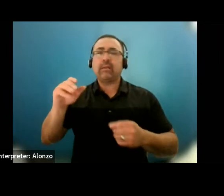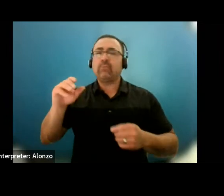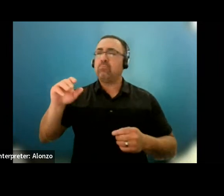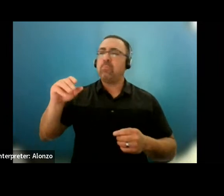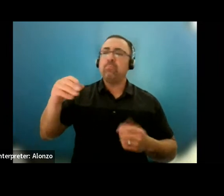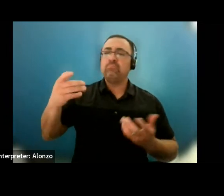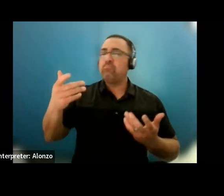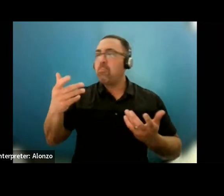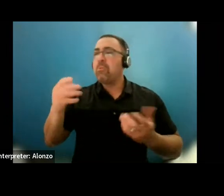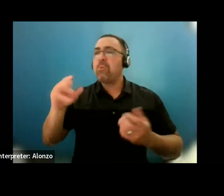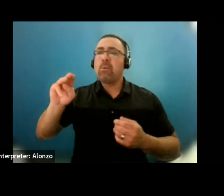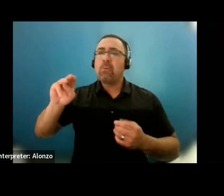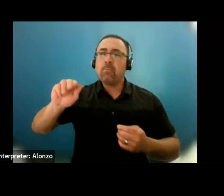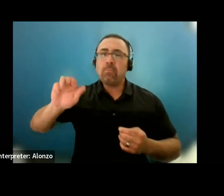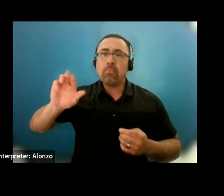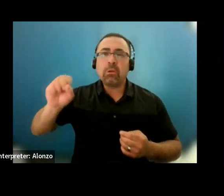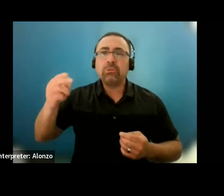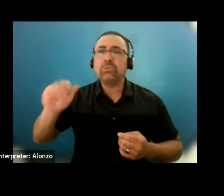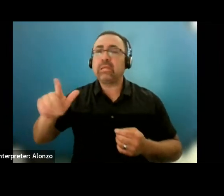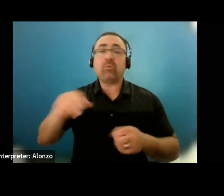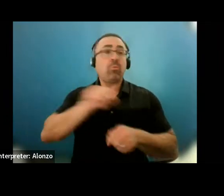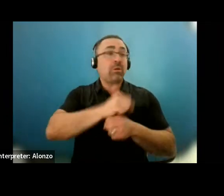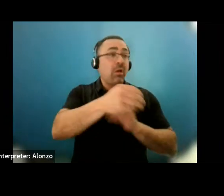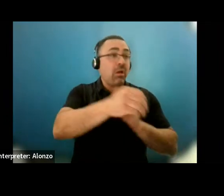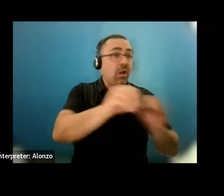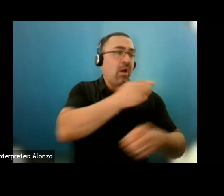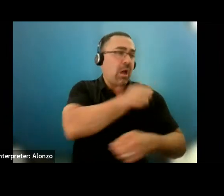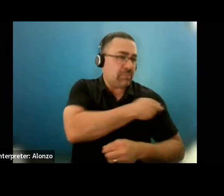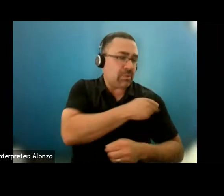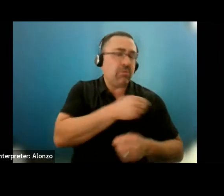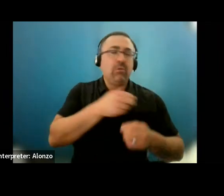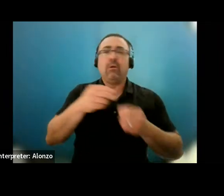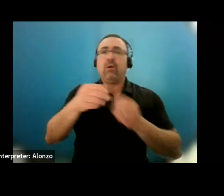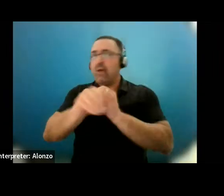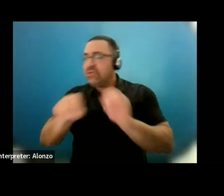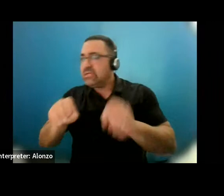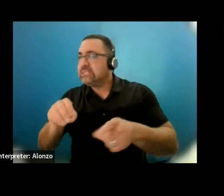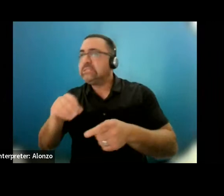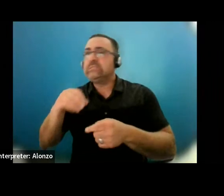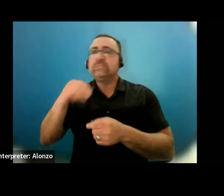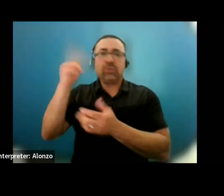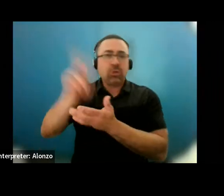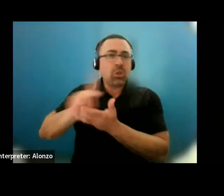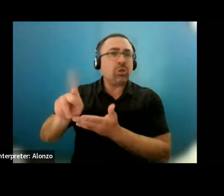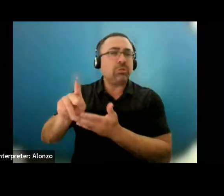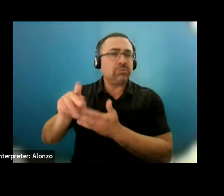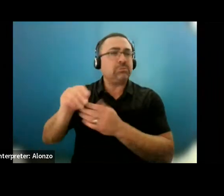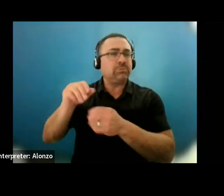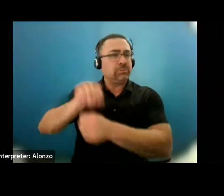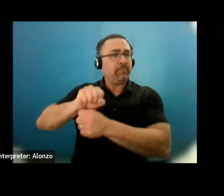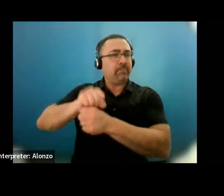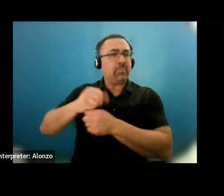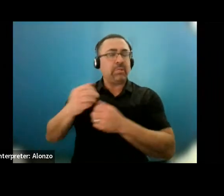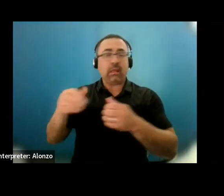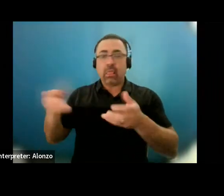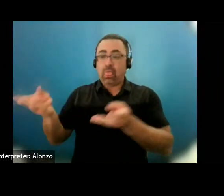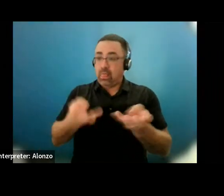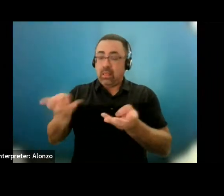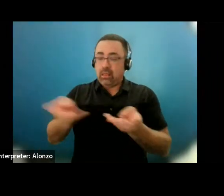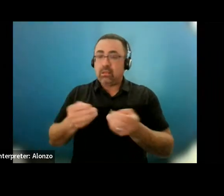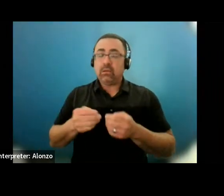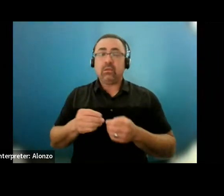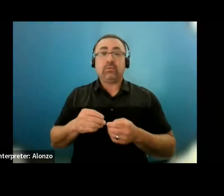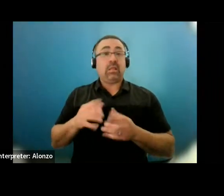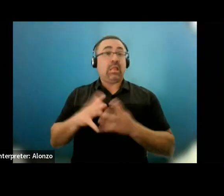worked in hospitals. They did clerking jobs. Basically, they did a lot of this backbone work. And in